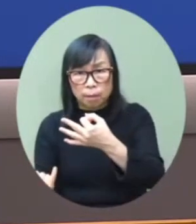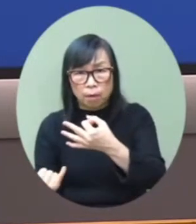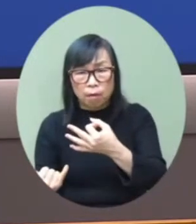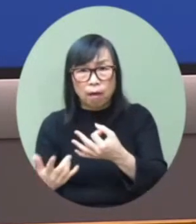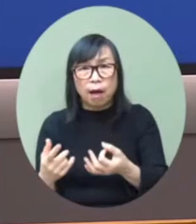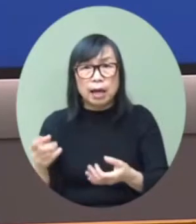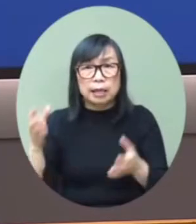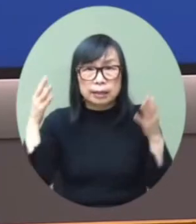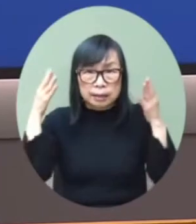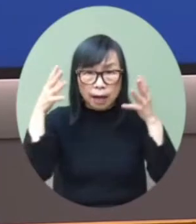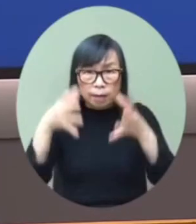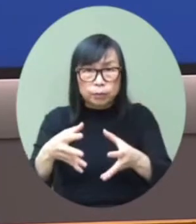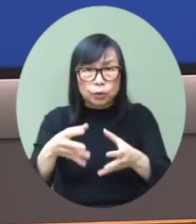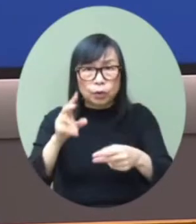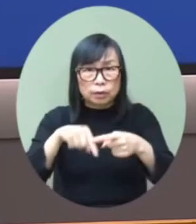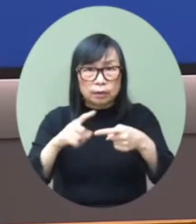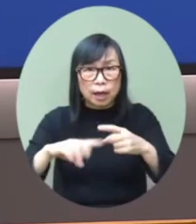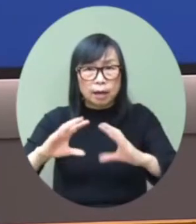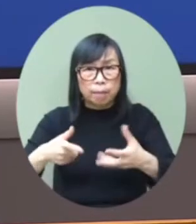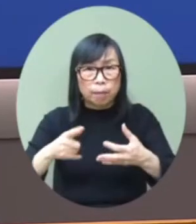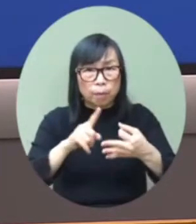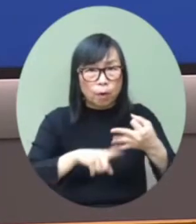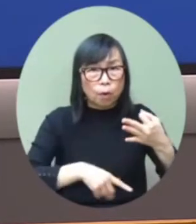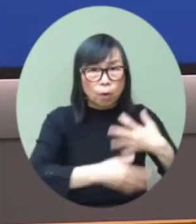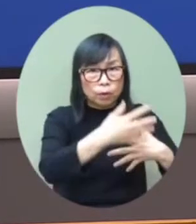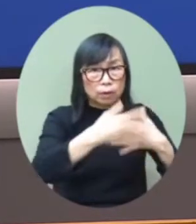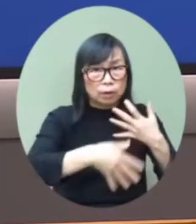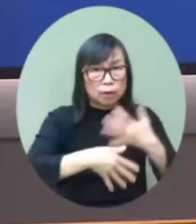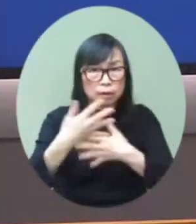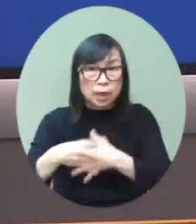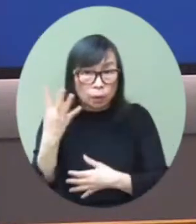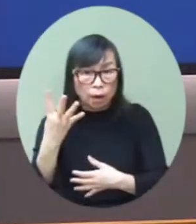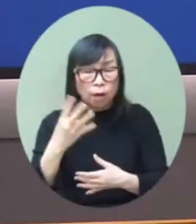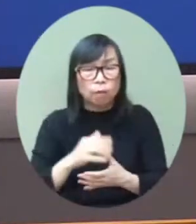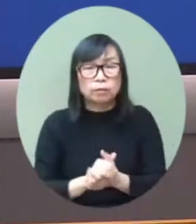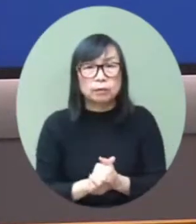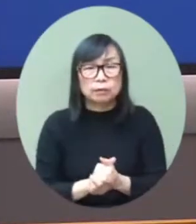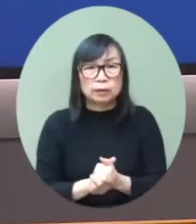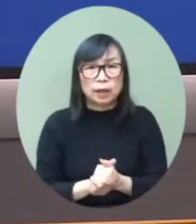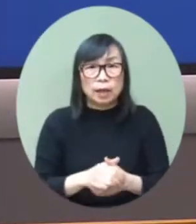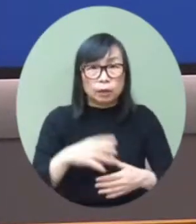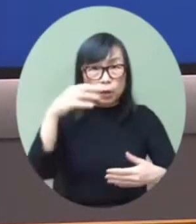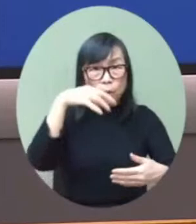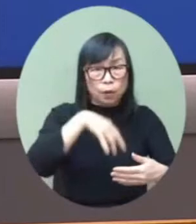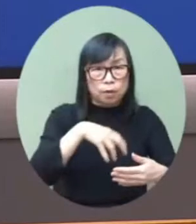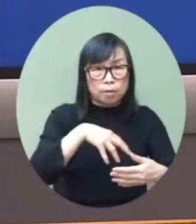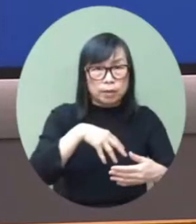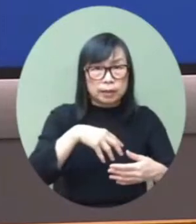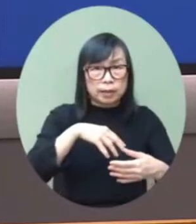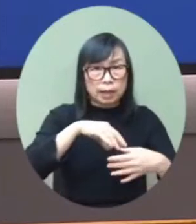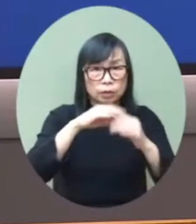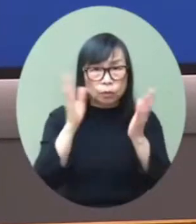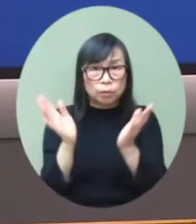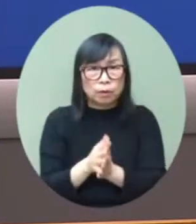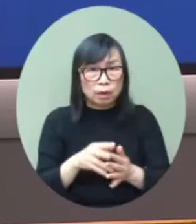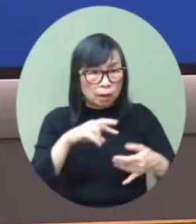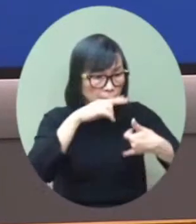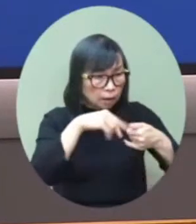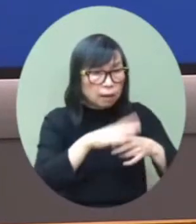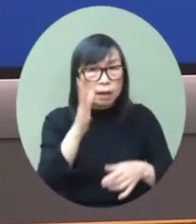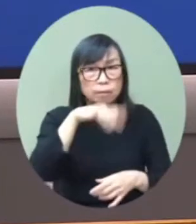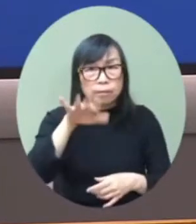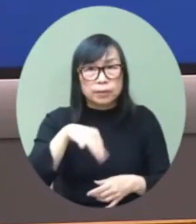that on the 25th and 26th of March, our efforts would focus on the 4 blocks in the Kwong